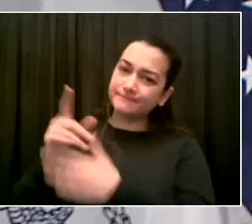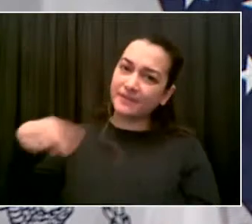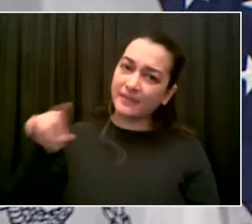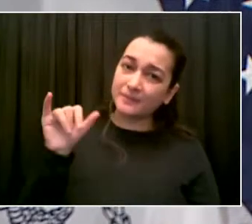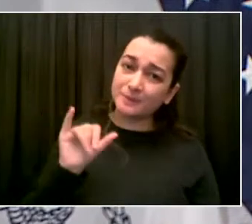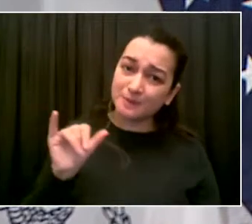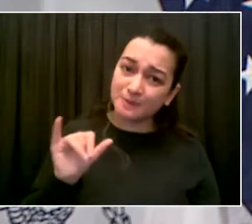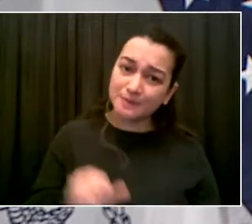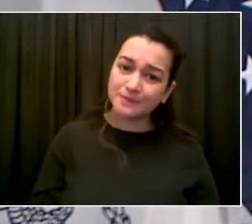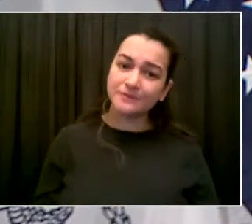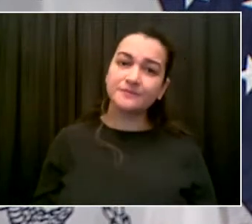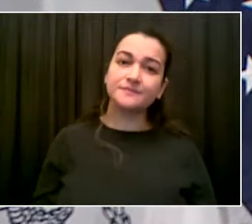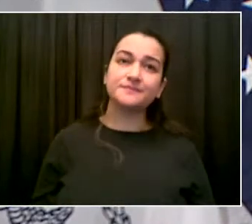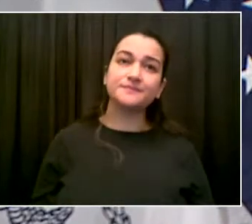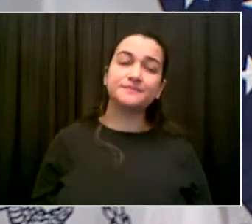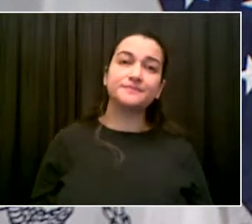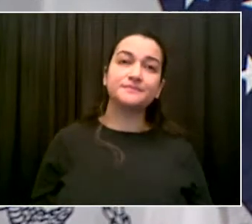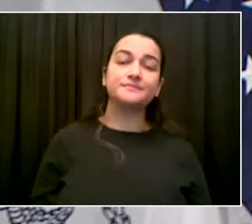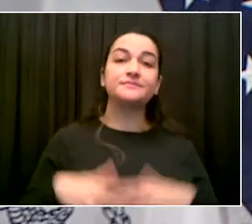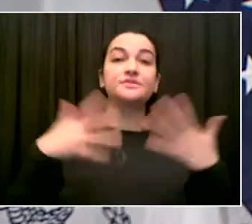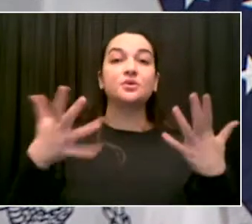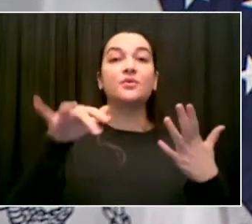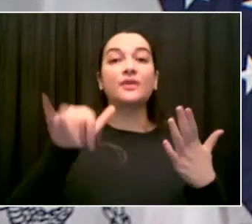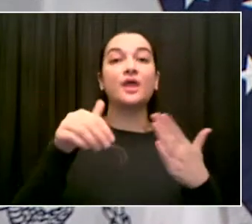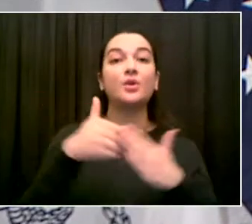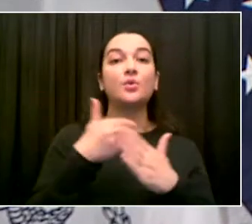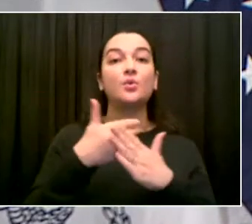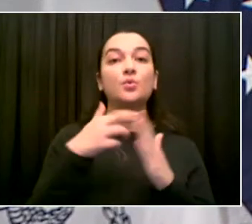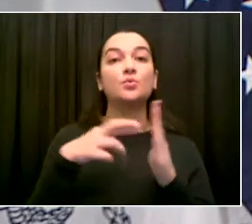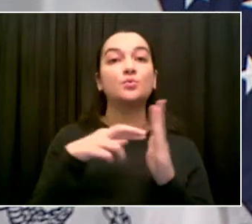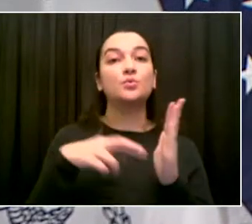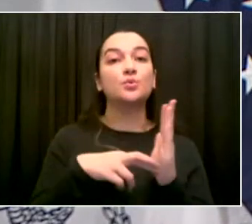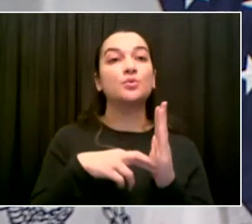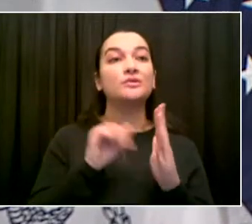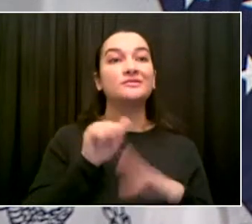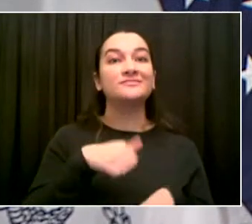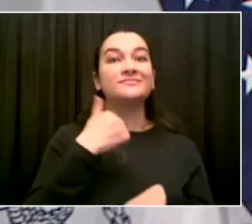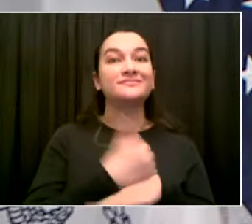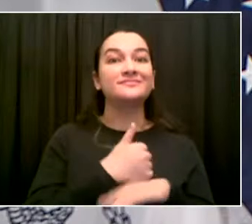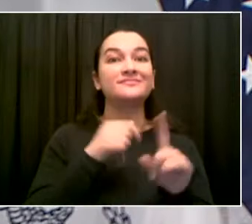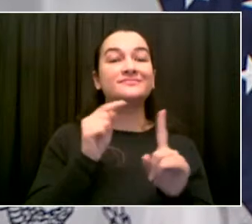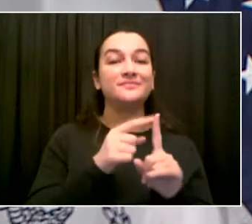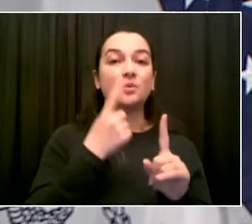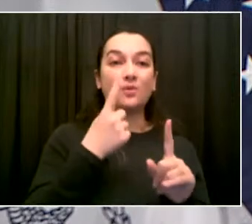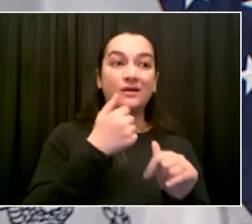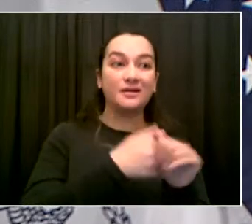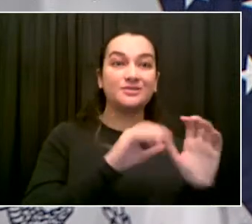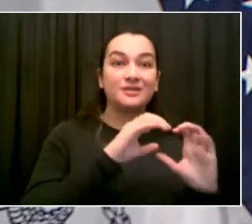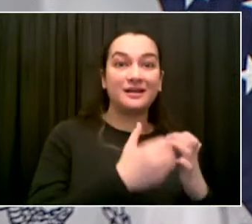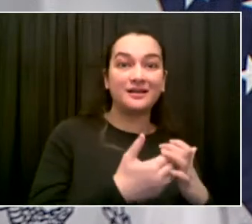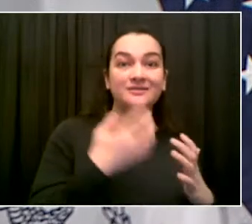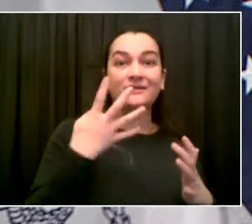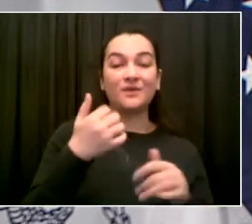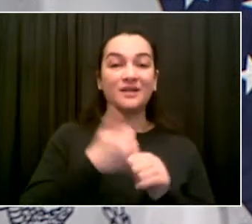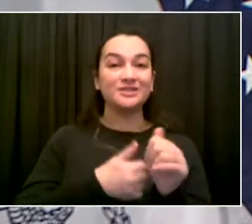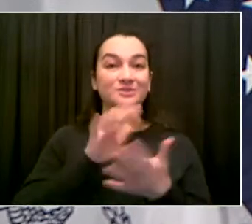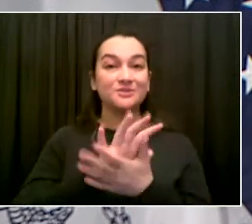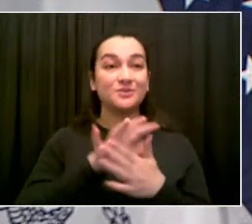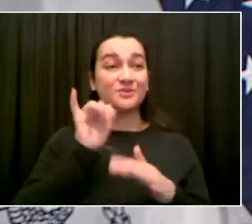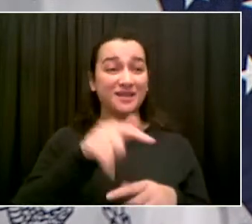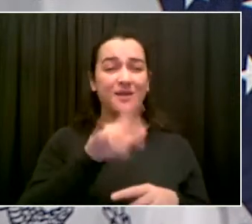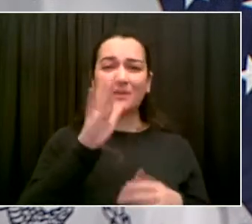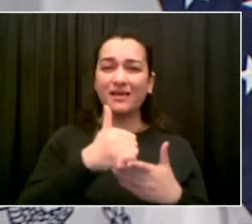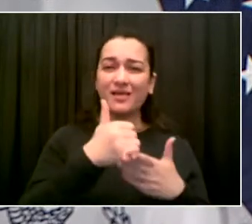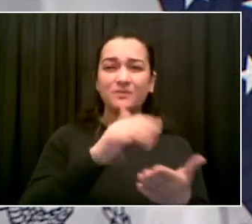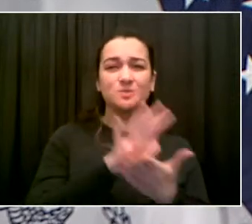convinced we will have the same extraordinary safety that our schools have had while having more time in school for our kids.